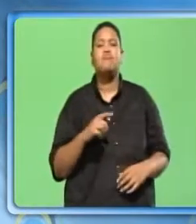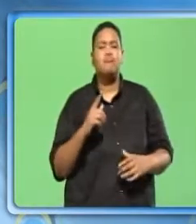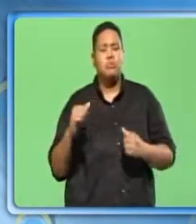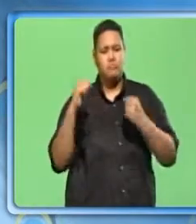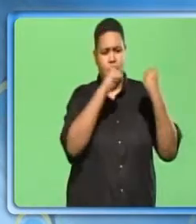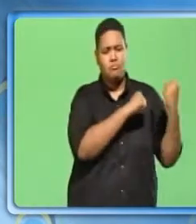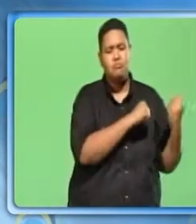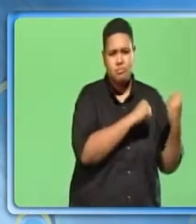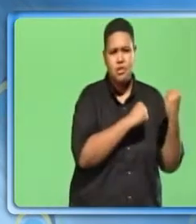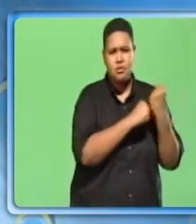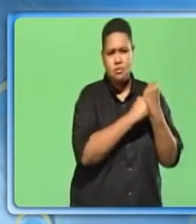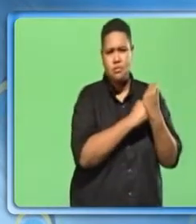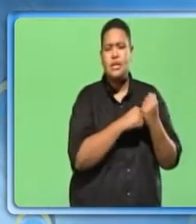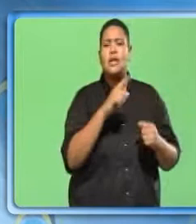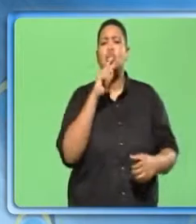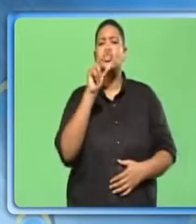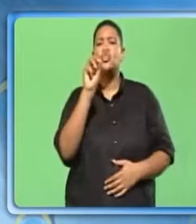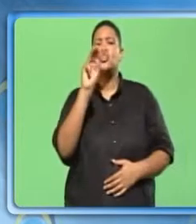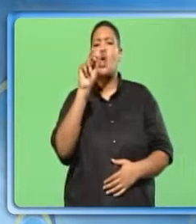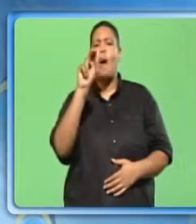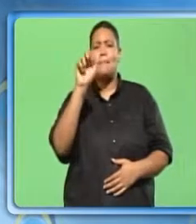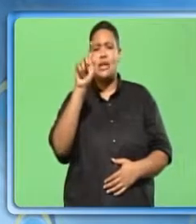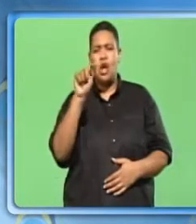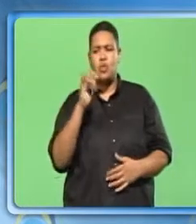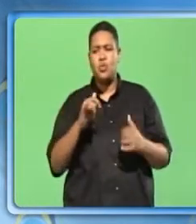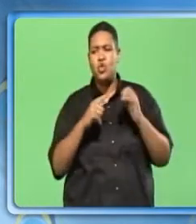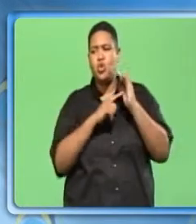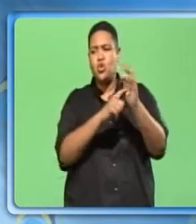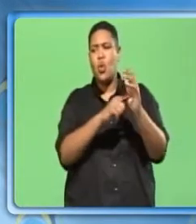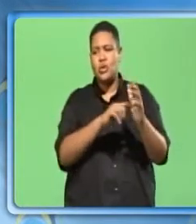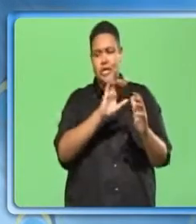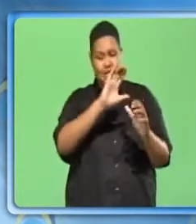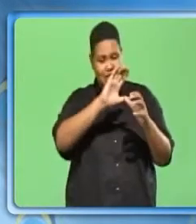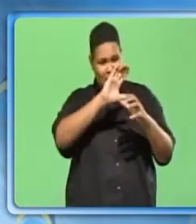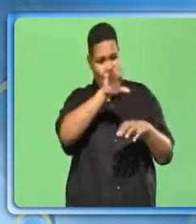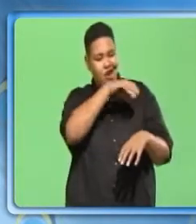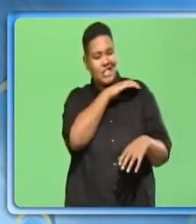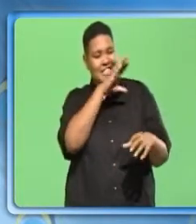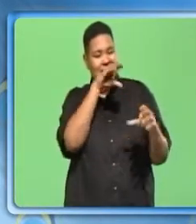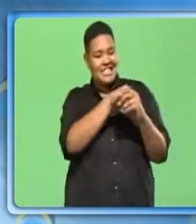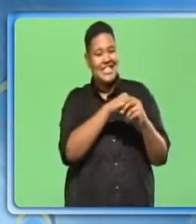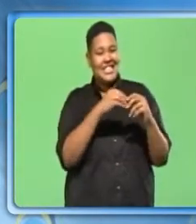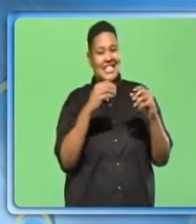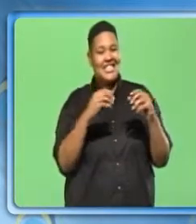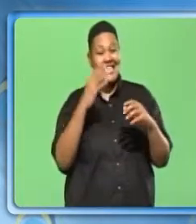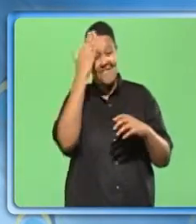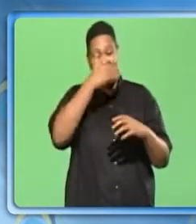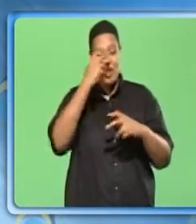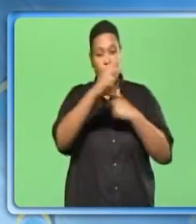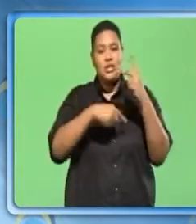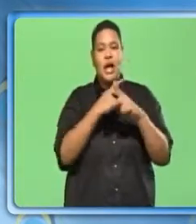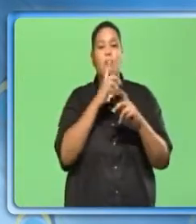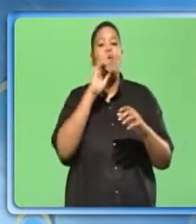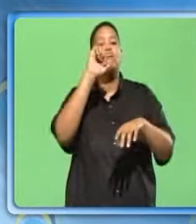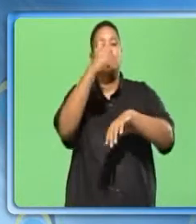which controls the characteristic shown in the phenotype when inherited in the heterozygous